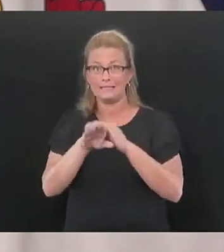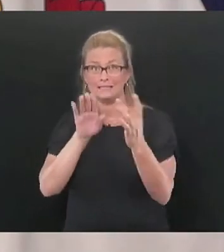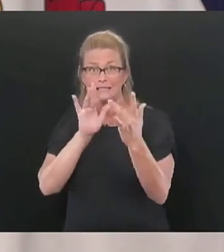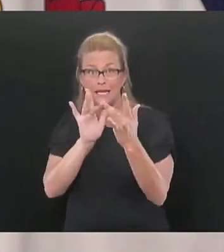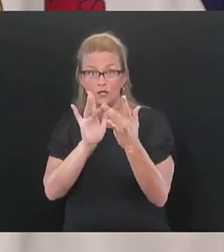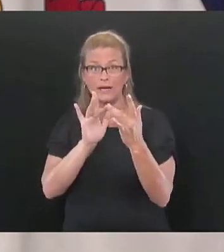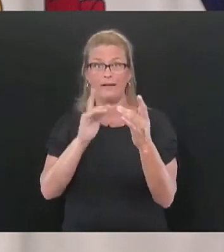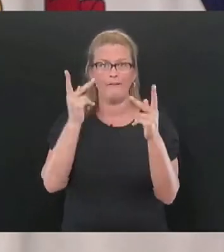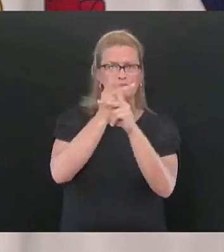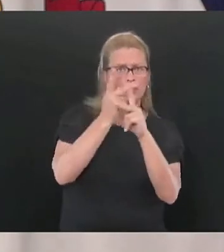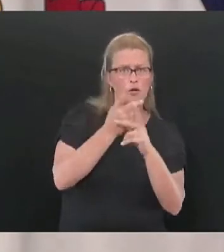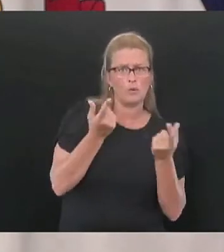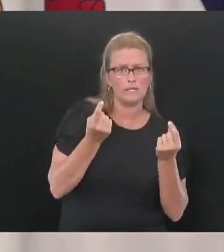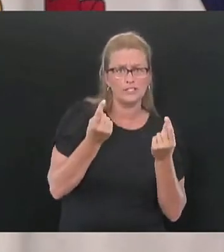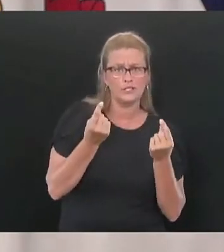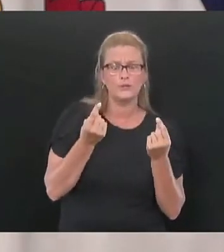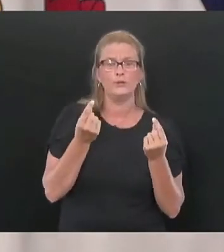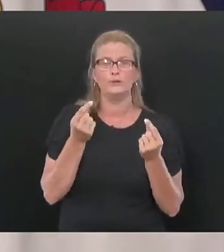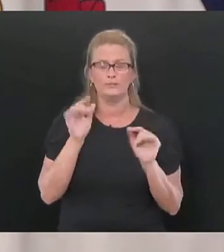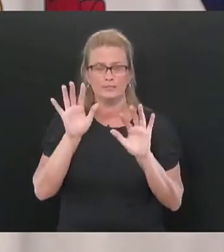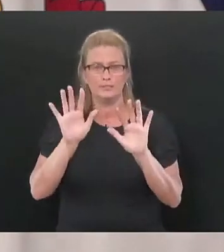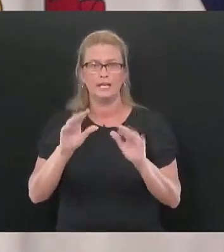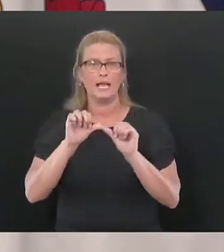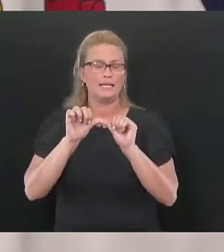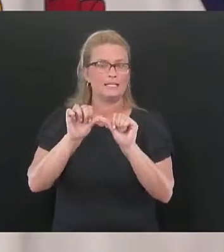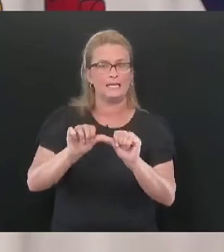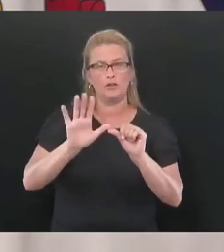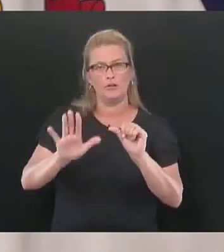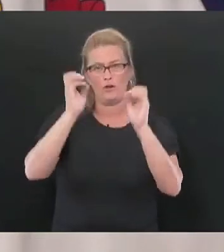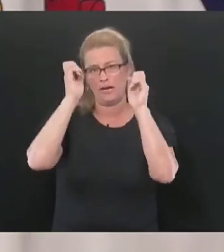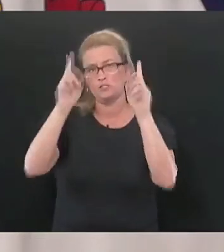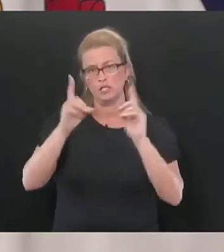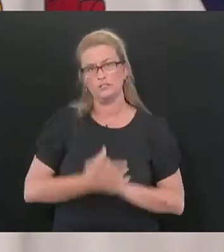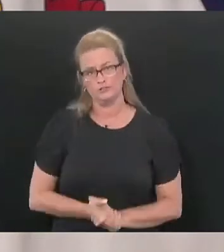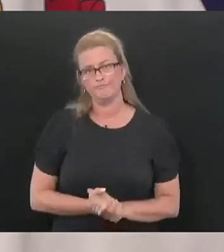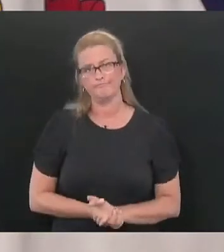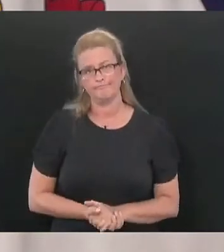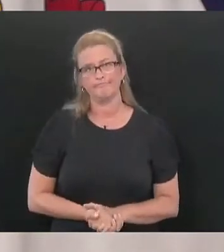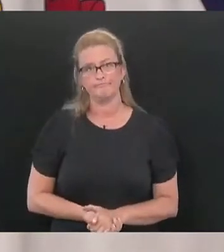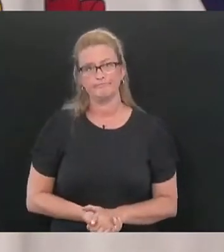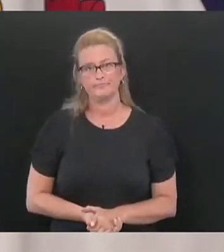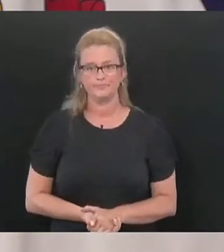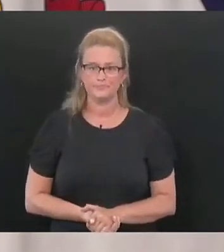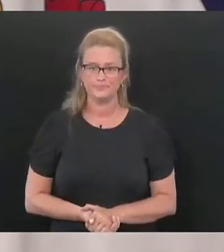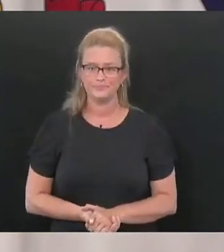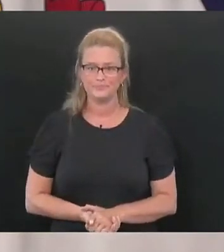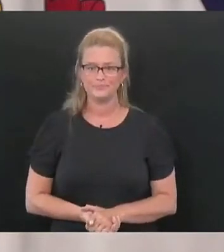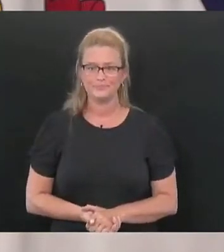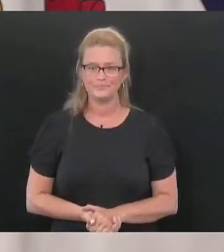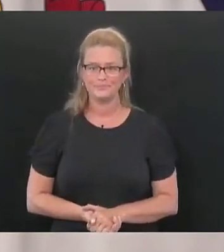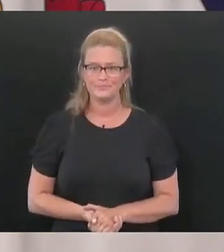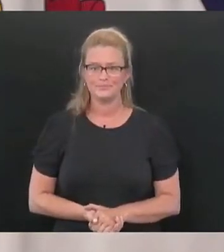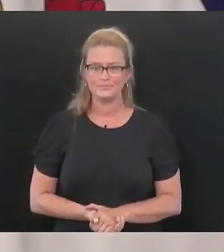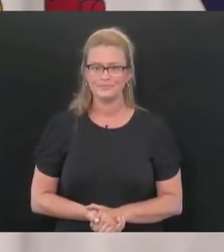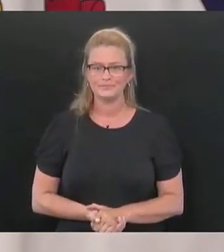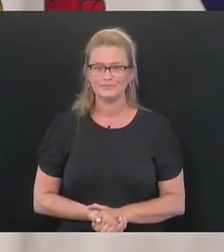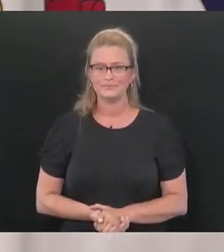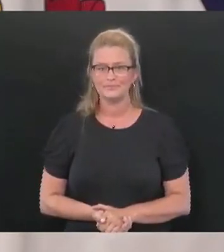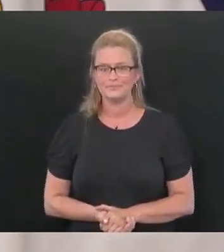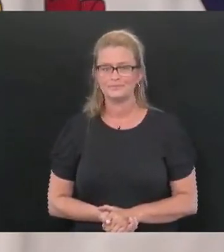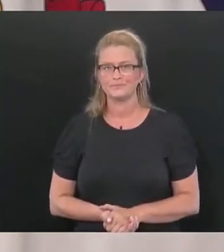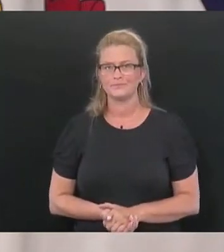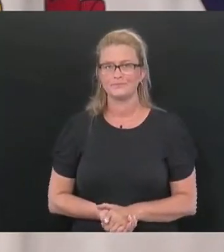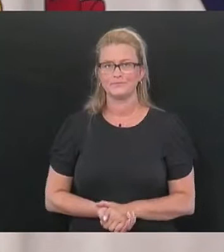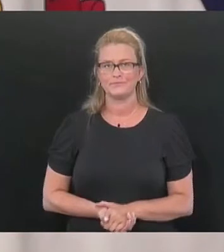what to do and continue their education. Now, last thing I'd tell you is